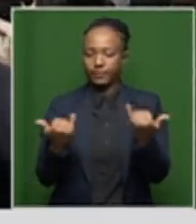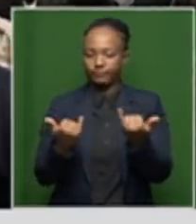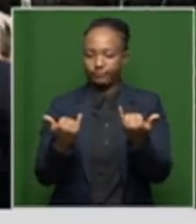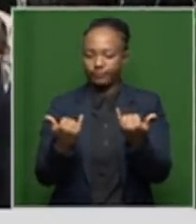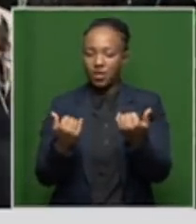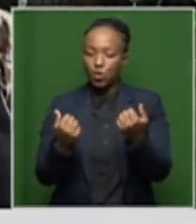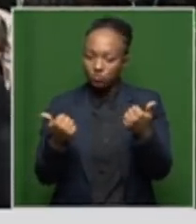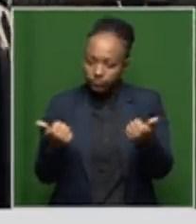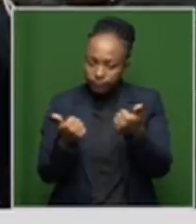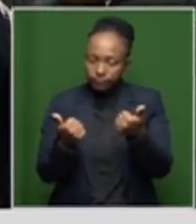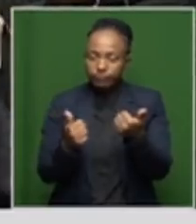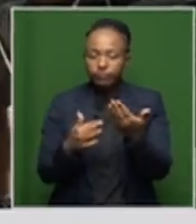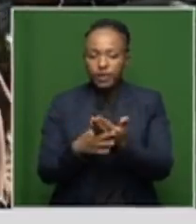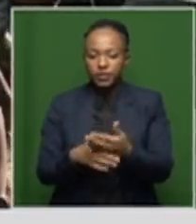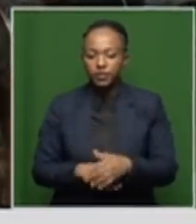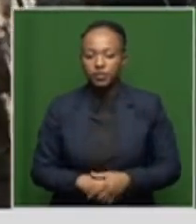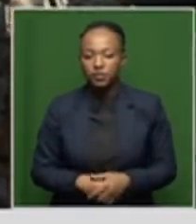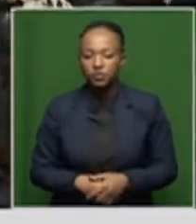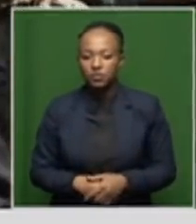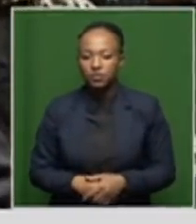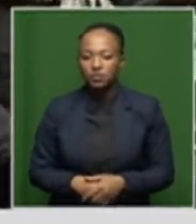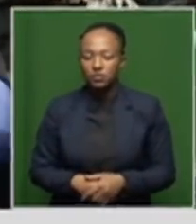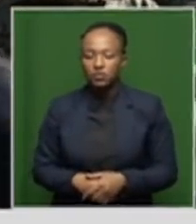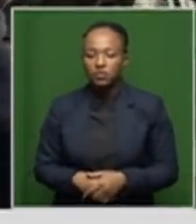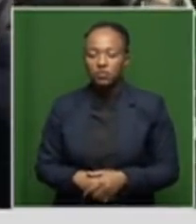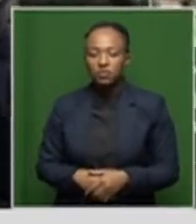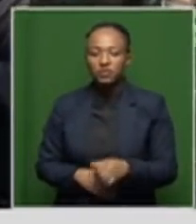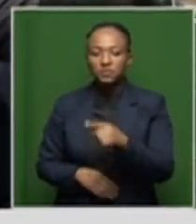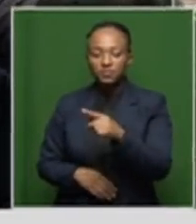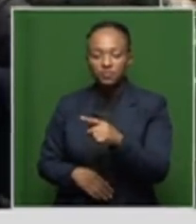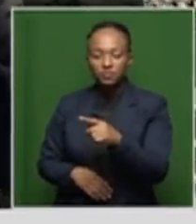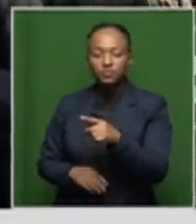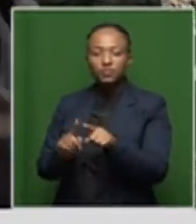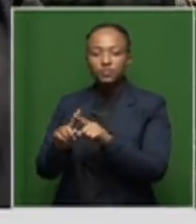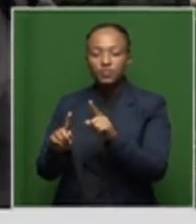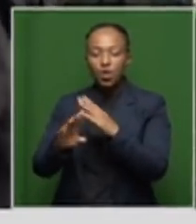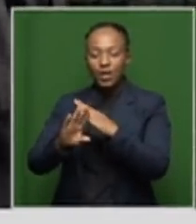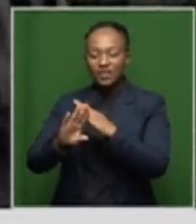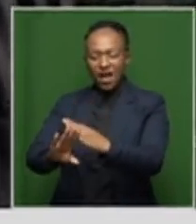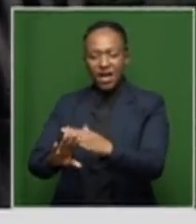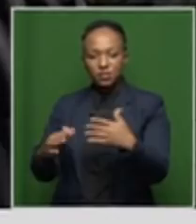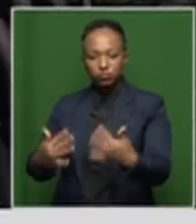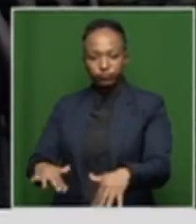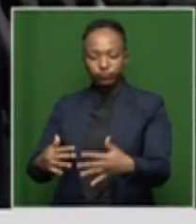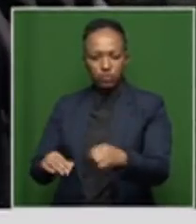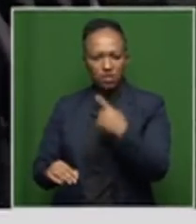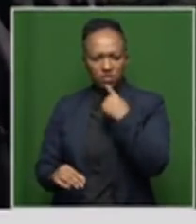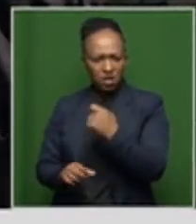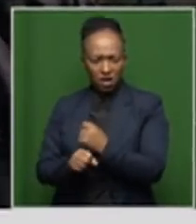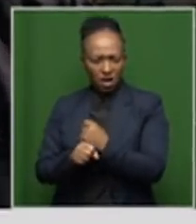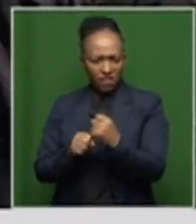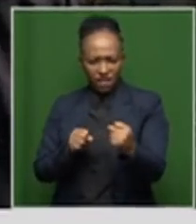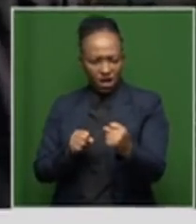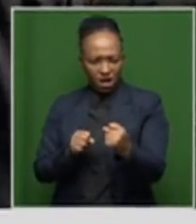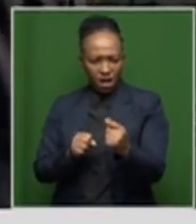Mr. Ngwema, Thales is presenting quite a substantive defense to the charges against it. They're saying that they did not